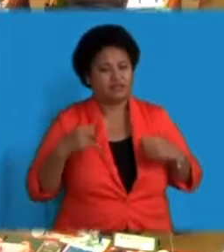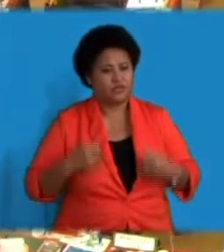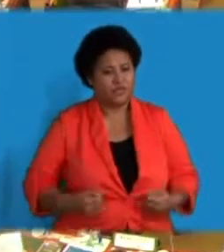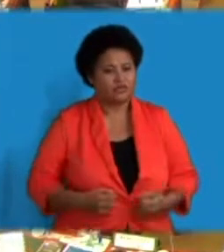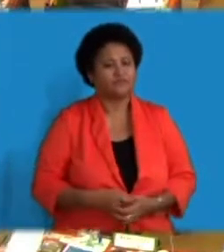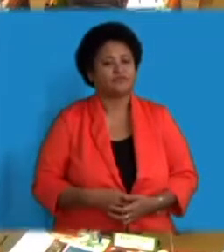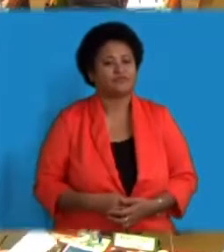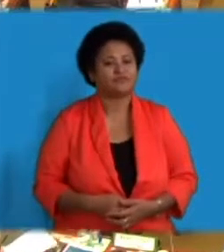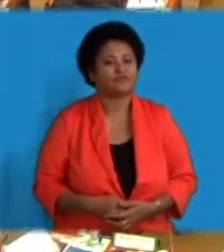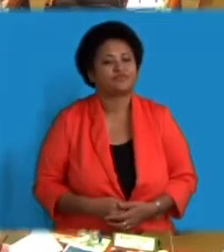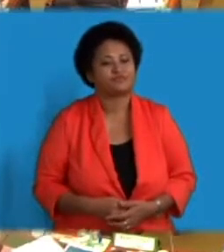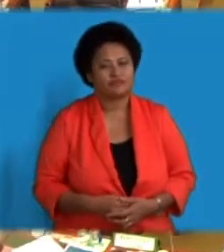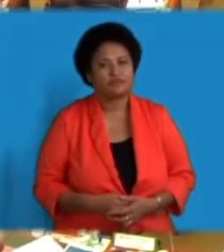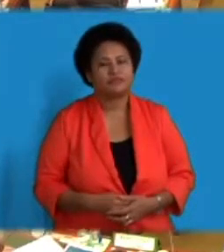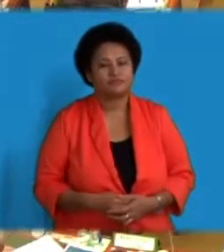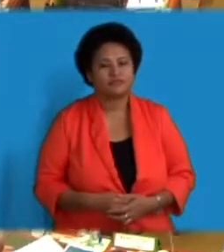Thank you, Honourable Minister.